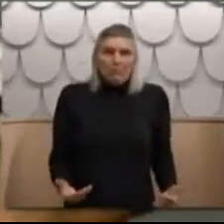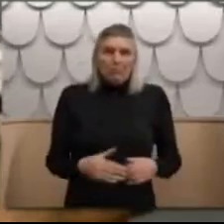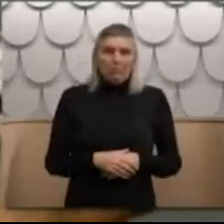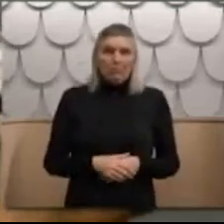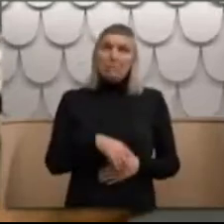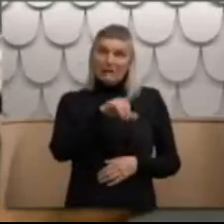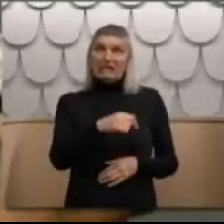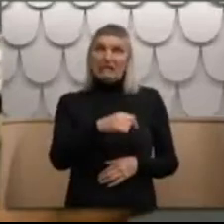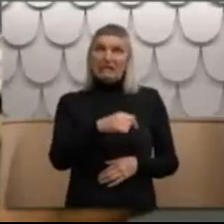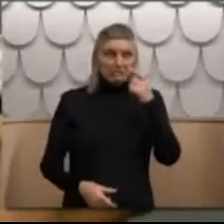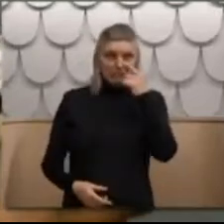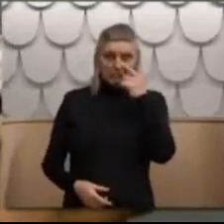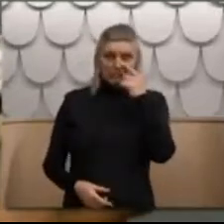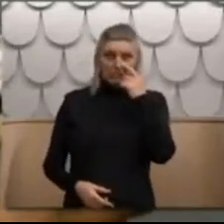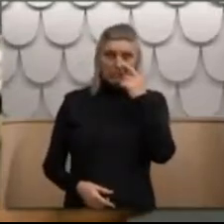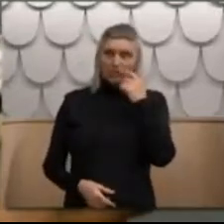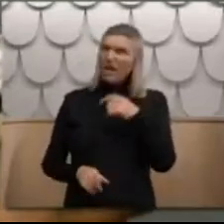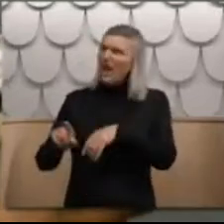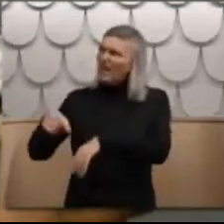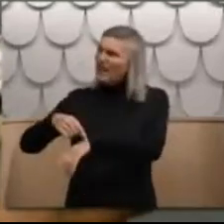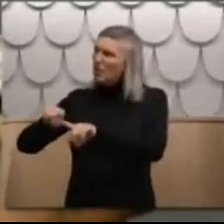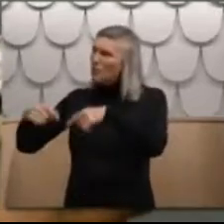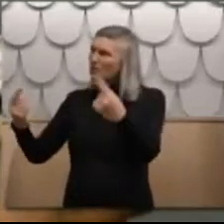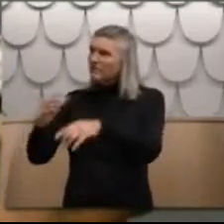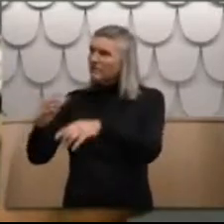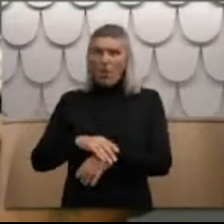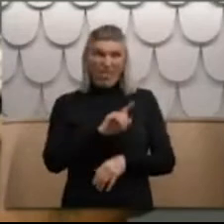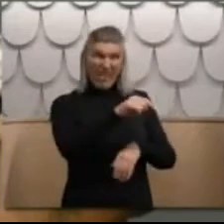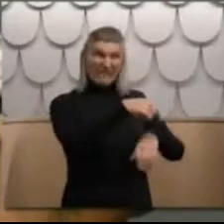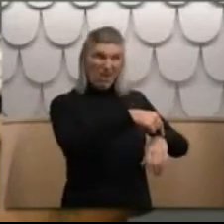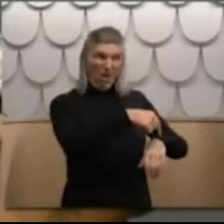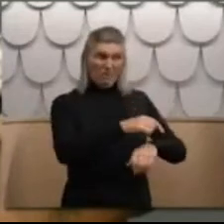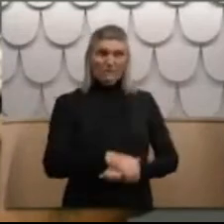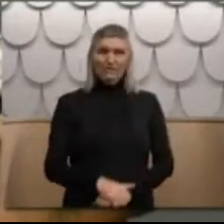it. At that time or a different time? At that time.